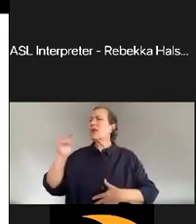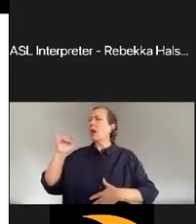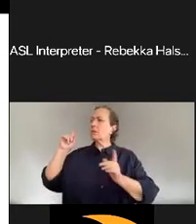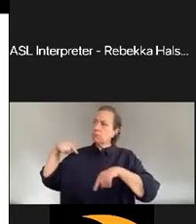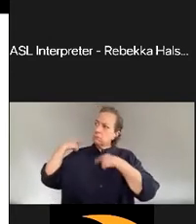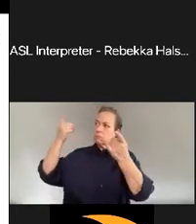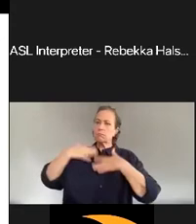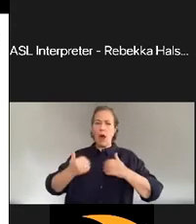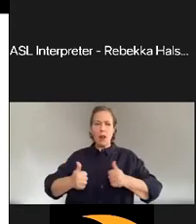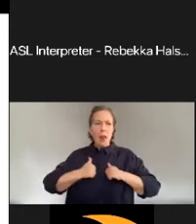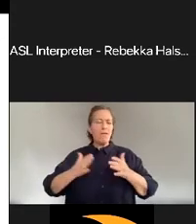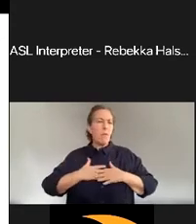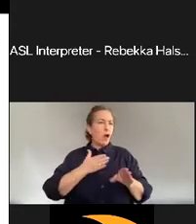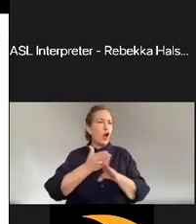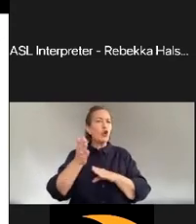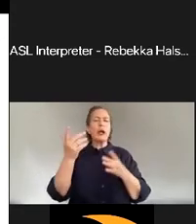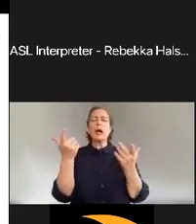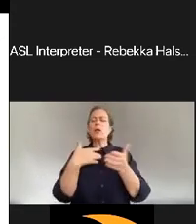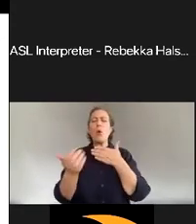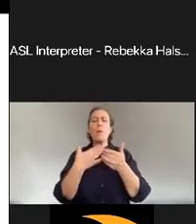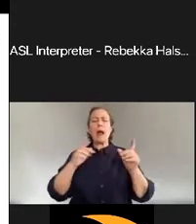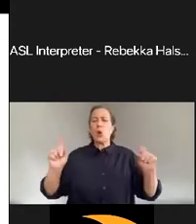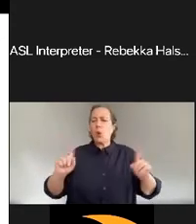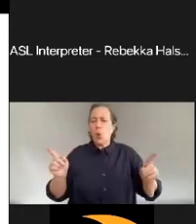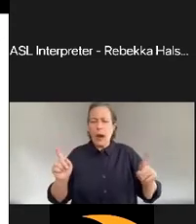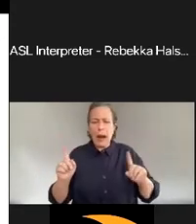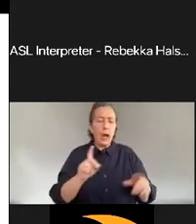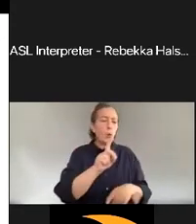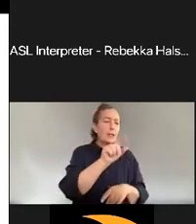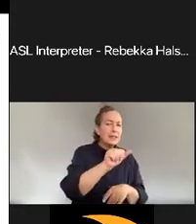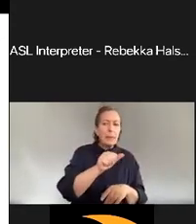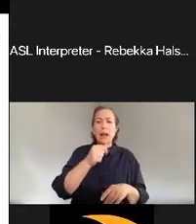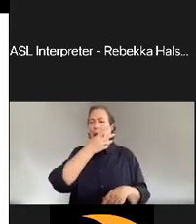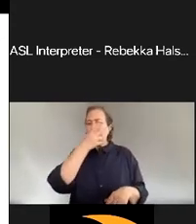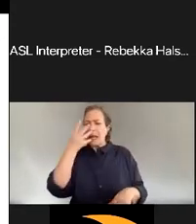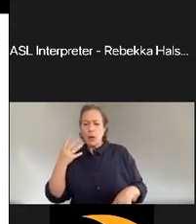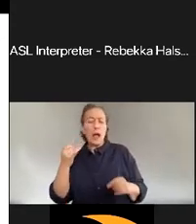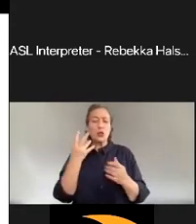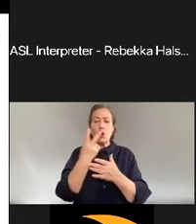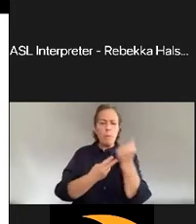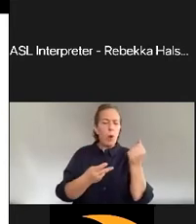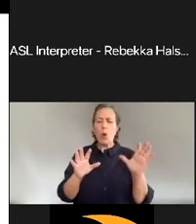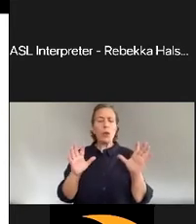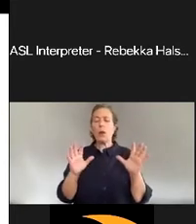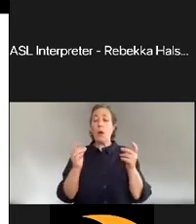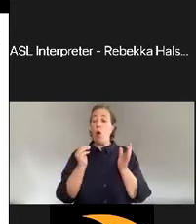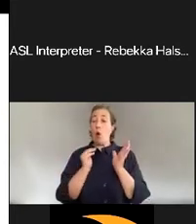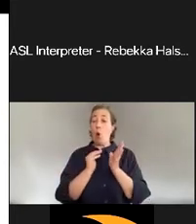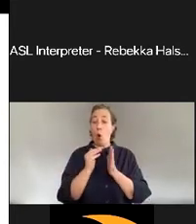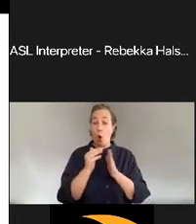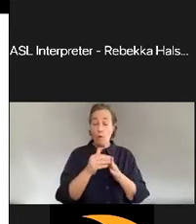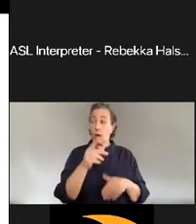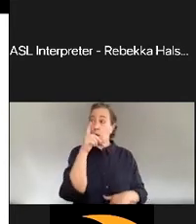legal career, whether or not it's a disability context or immigration or combined, so often problems have been solved at a